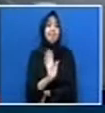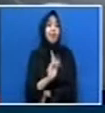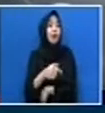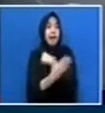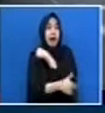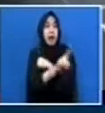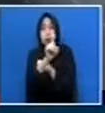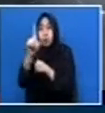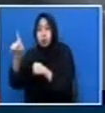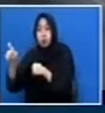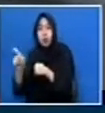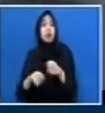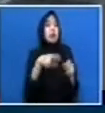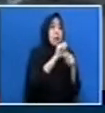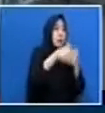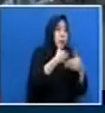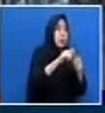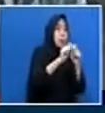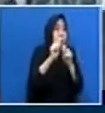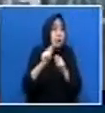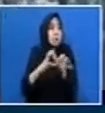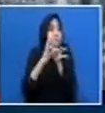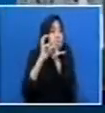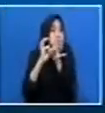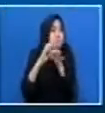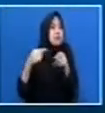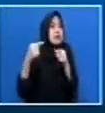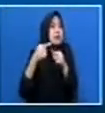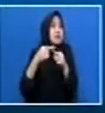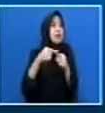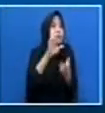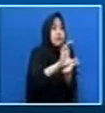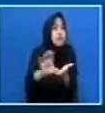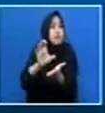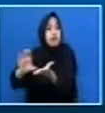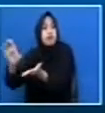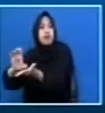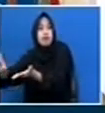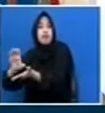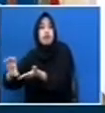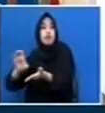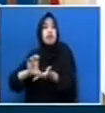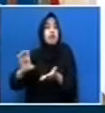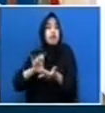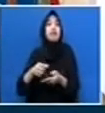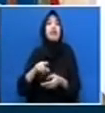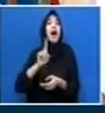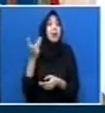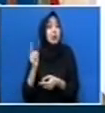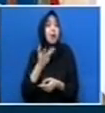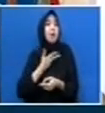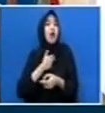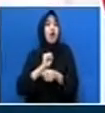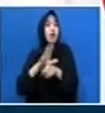country, whatever their relationship with the United States, we want to make sure that we help to end this pandemic and lead